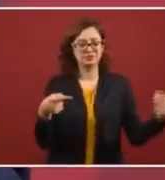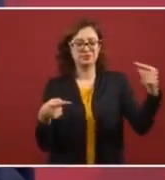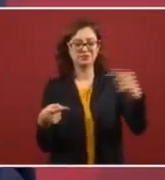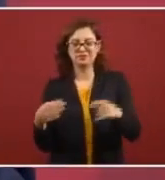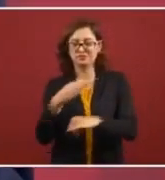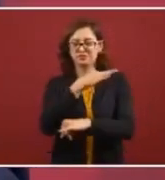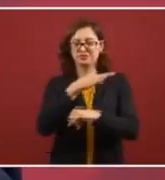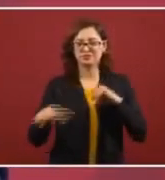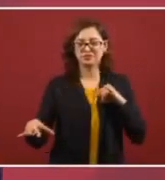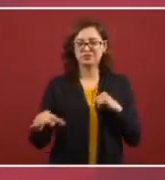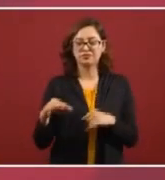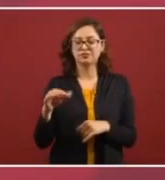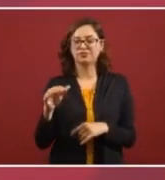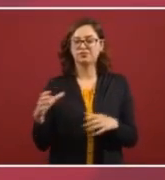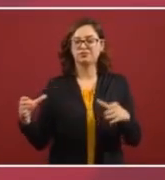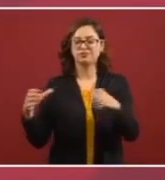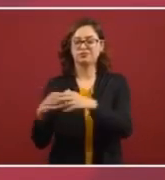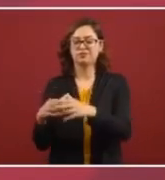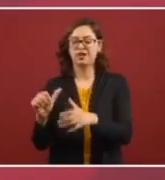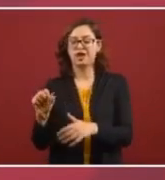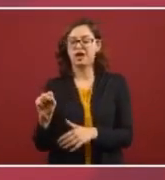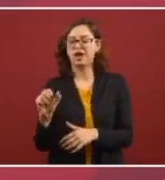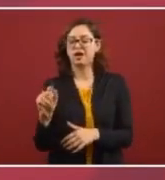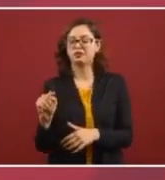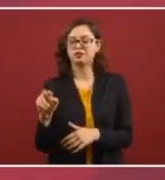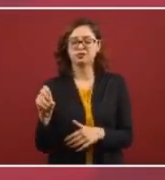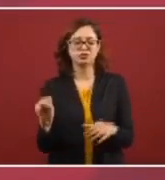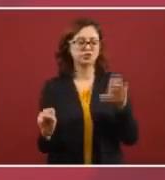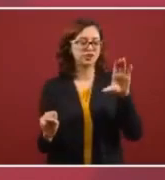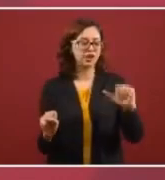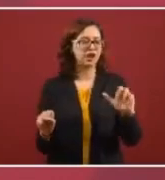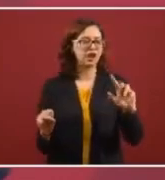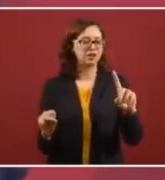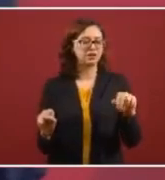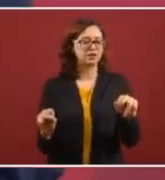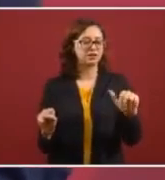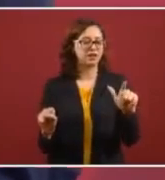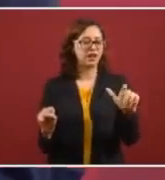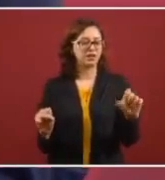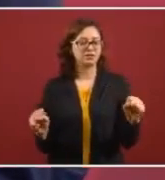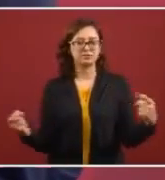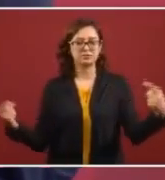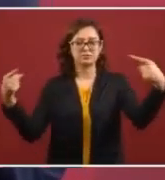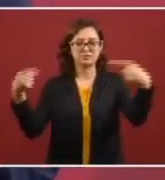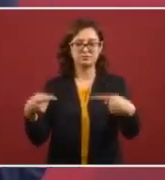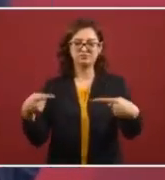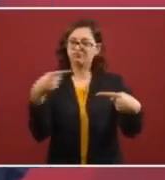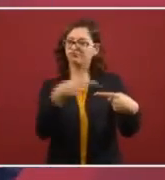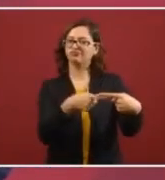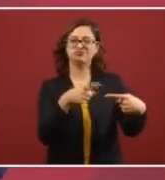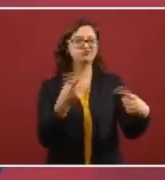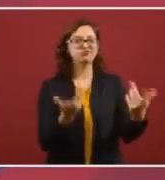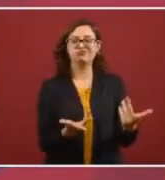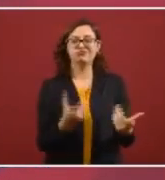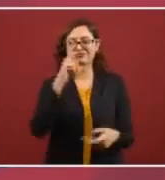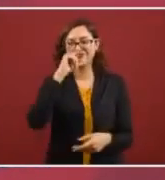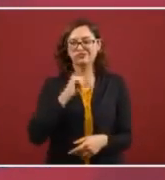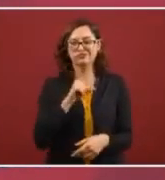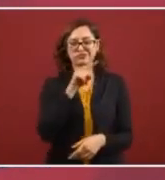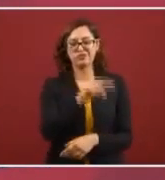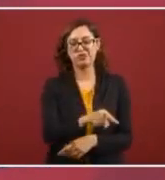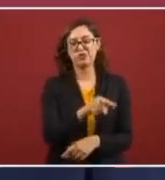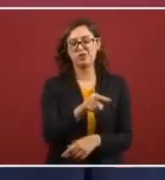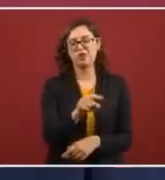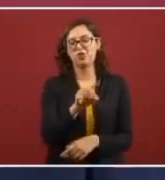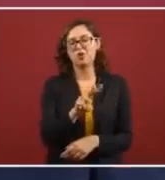they would finish in the World Series, the Astros and the Cardinals, and that there was no